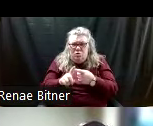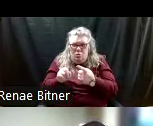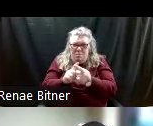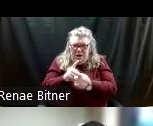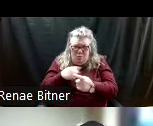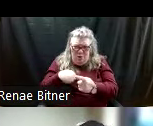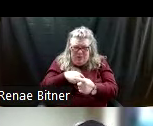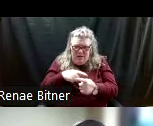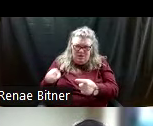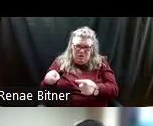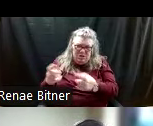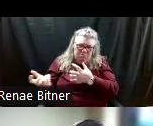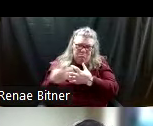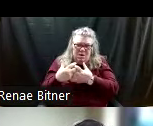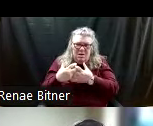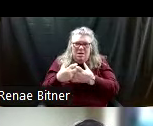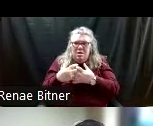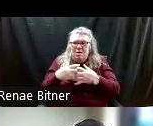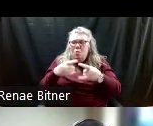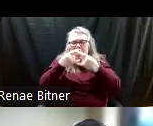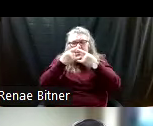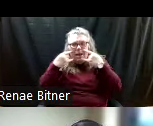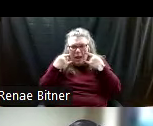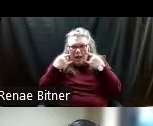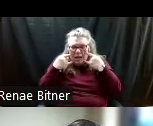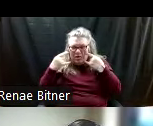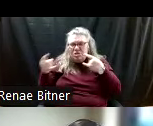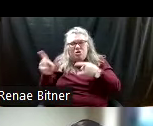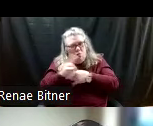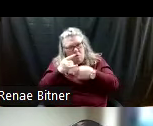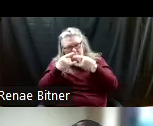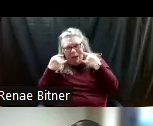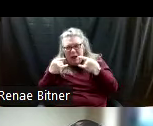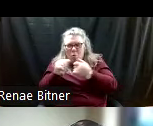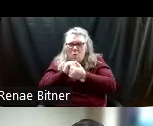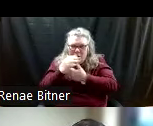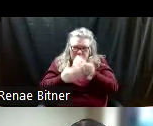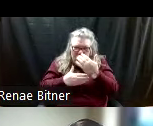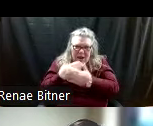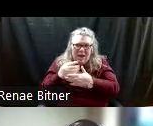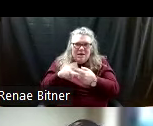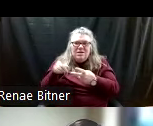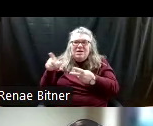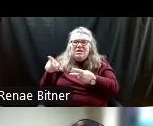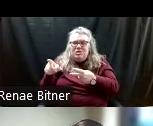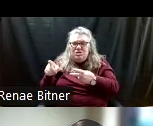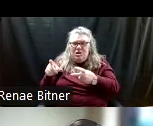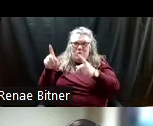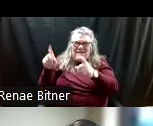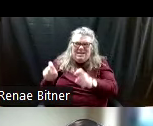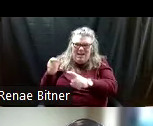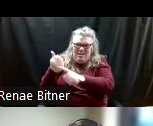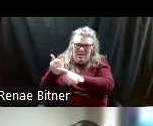able. That meant when masks came into play, she was wearing that mask, she was washing those hands, she was temping herself at my